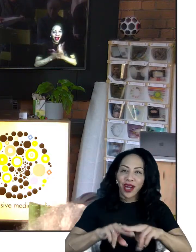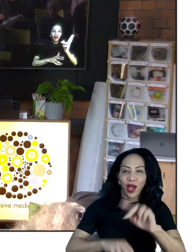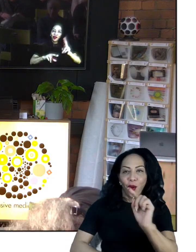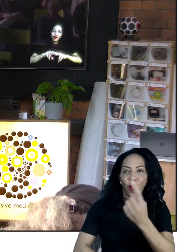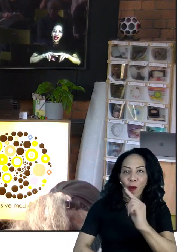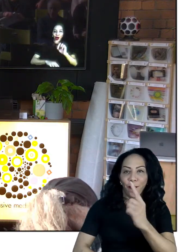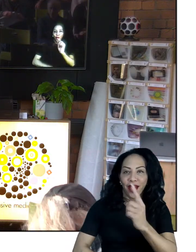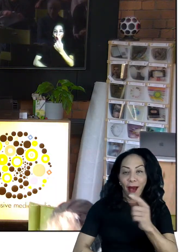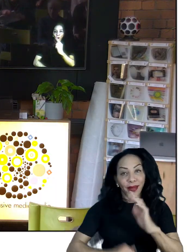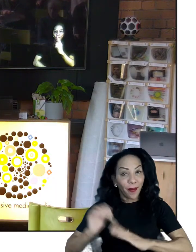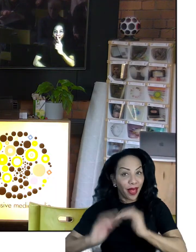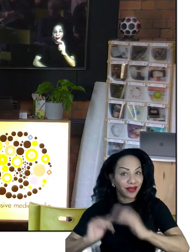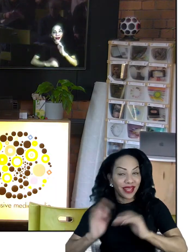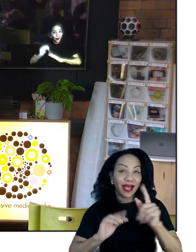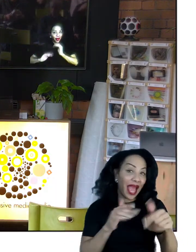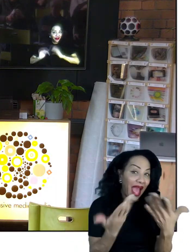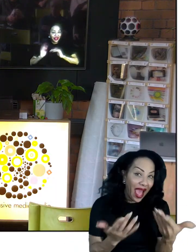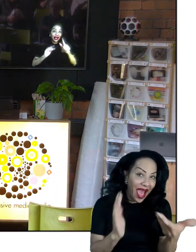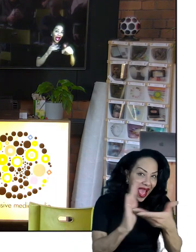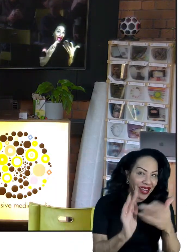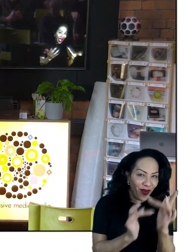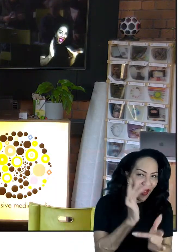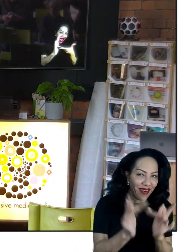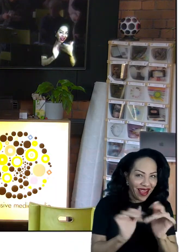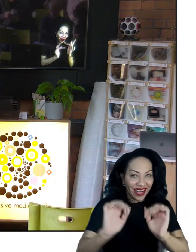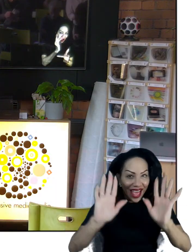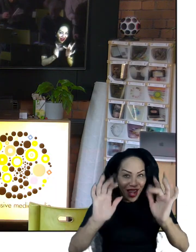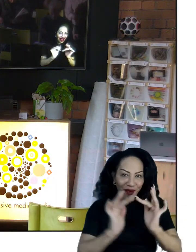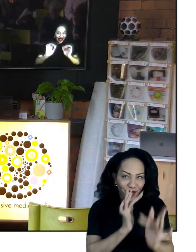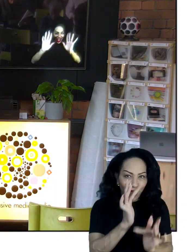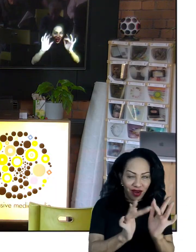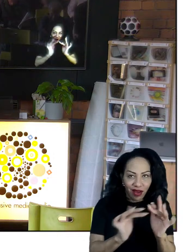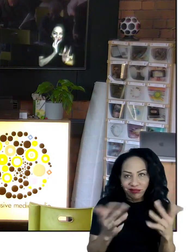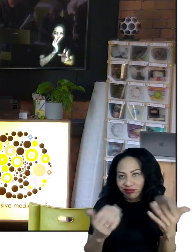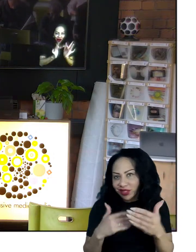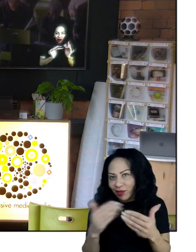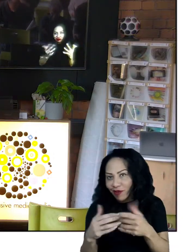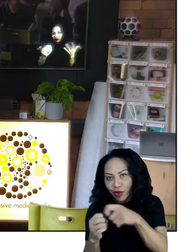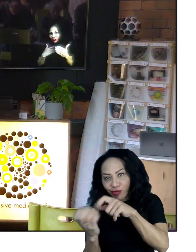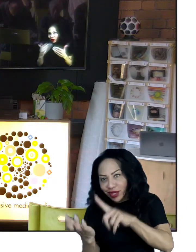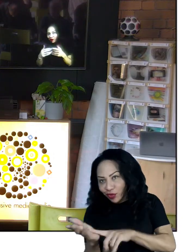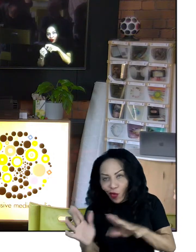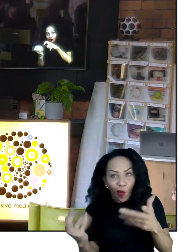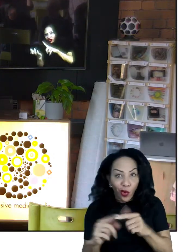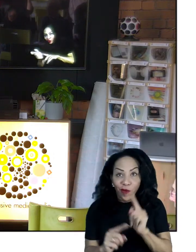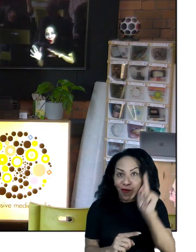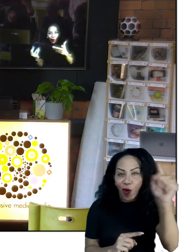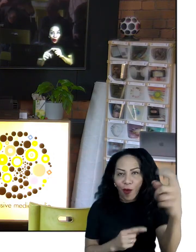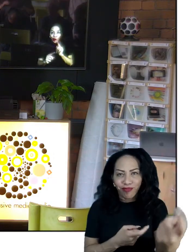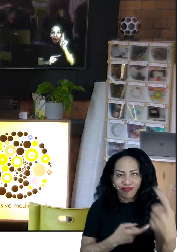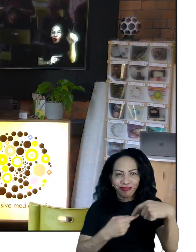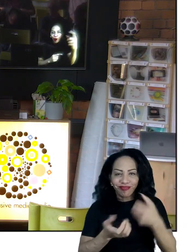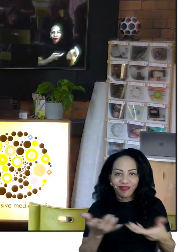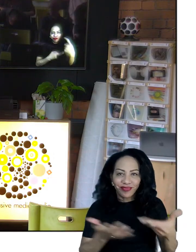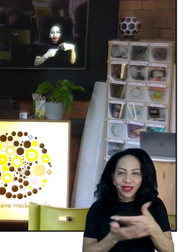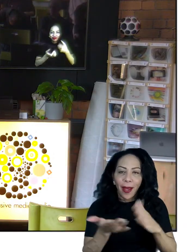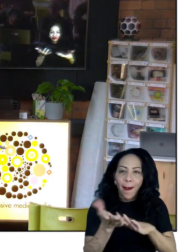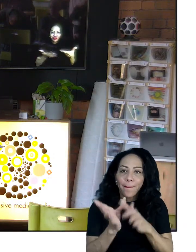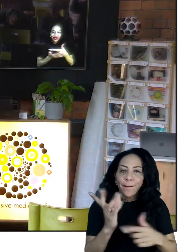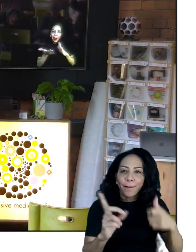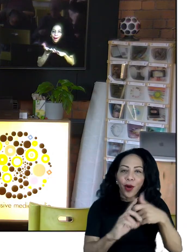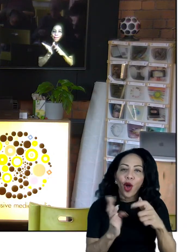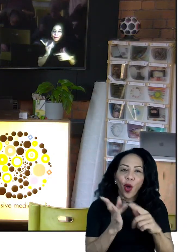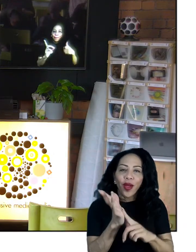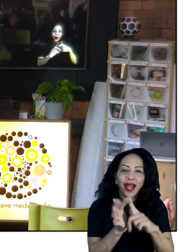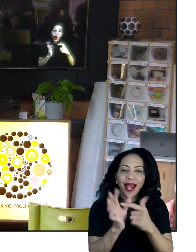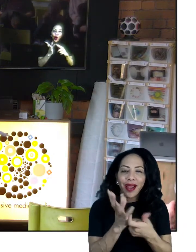online. Hi if you're online. So whether you're in Bristol or you're far away, you can join in the conversation. So my name's Martin O'Leary. I'm the studio